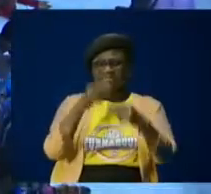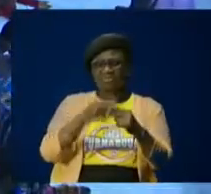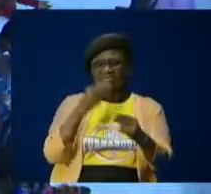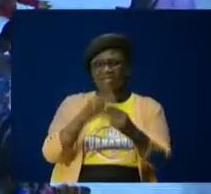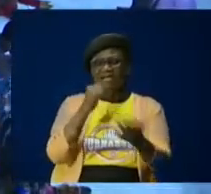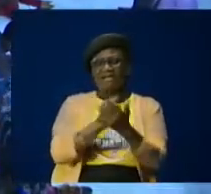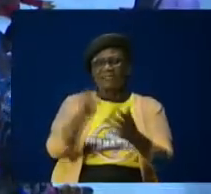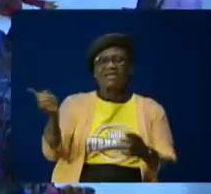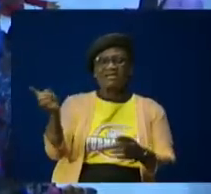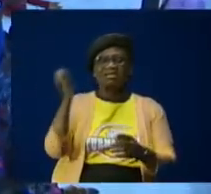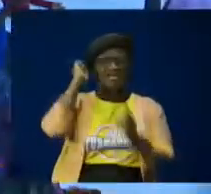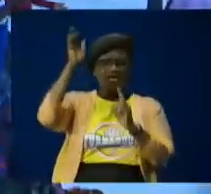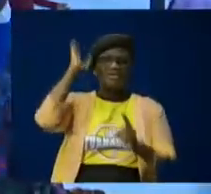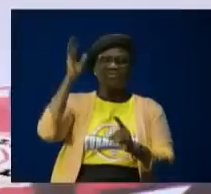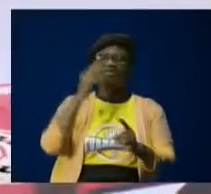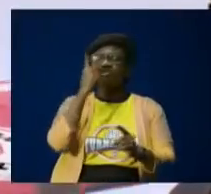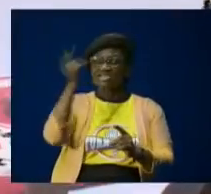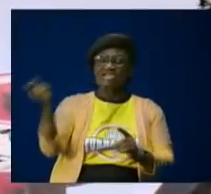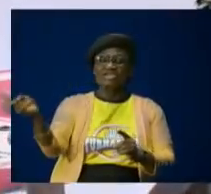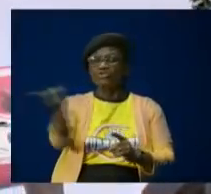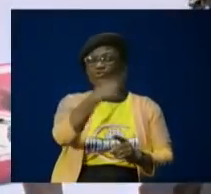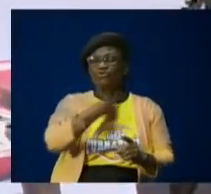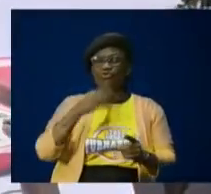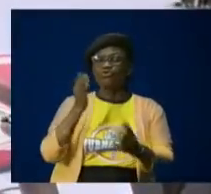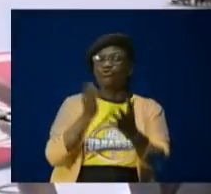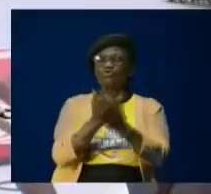He will see you through.